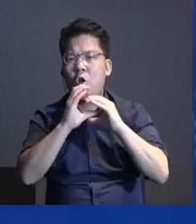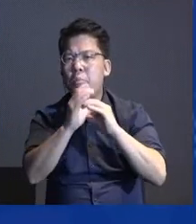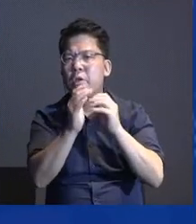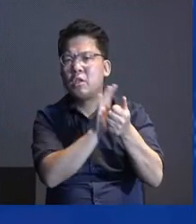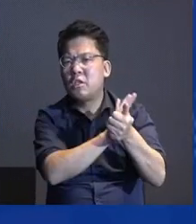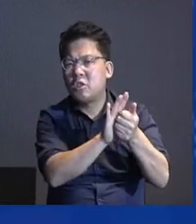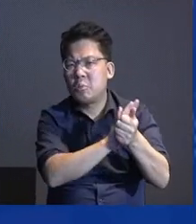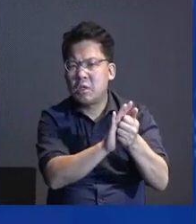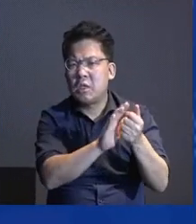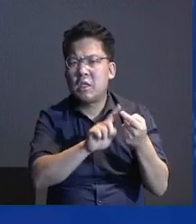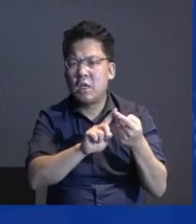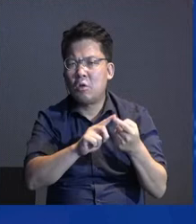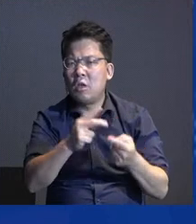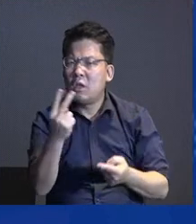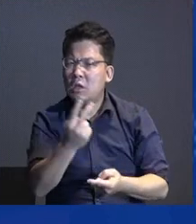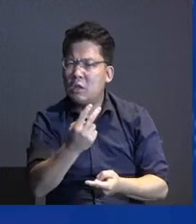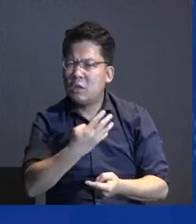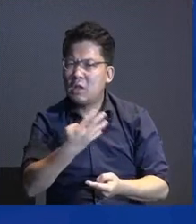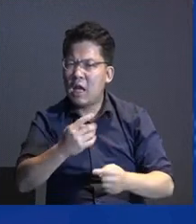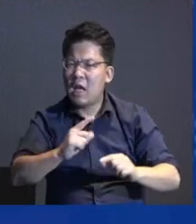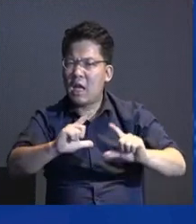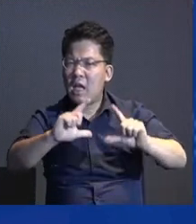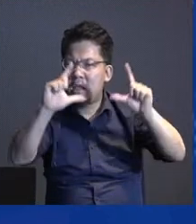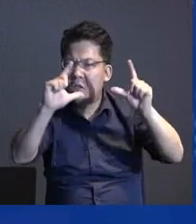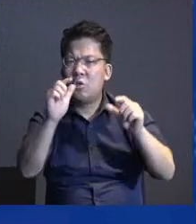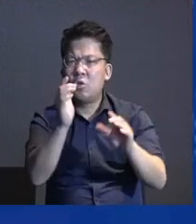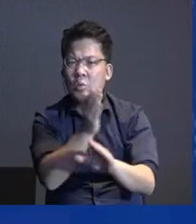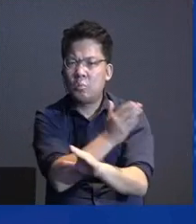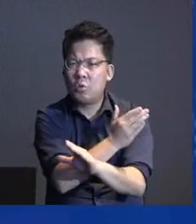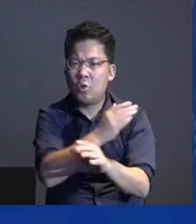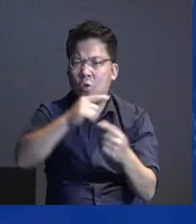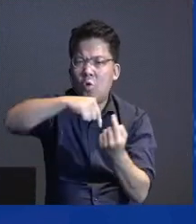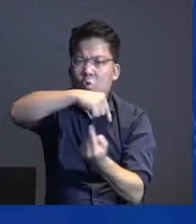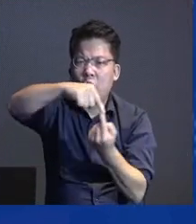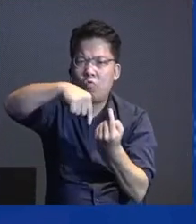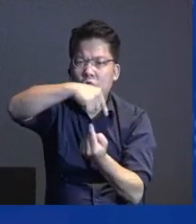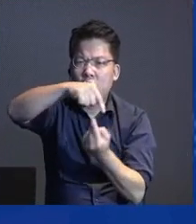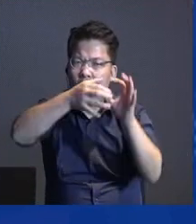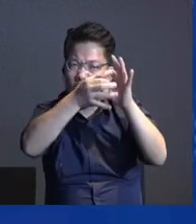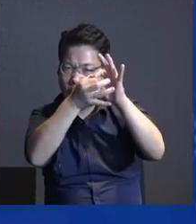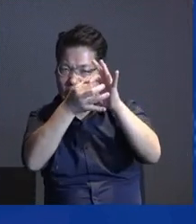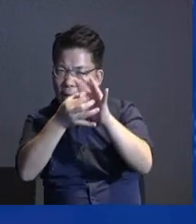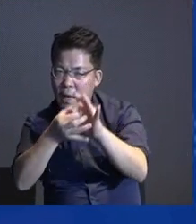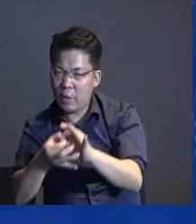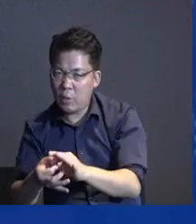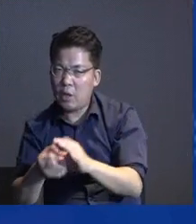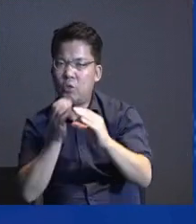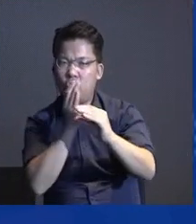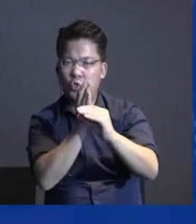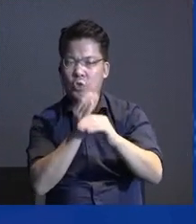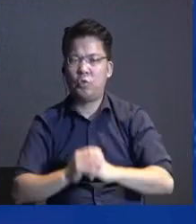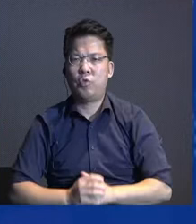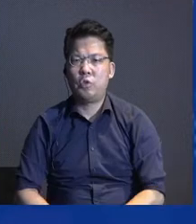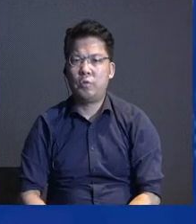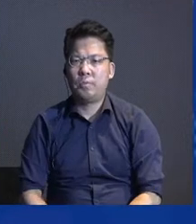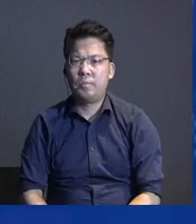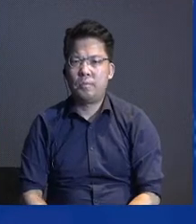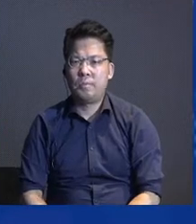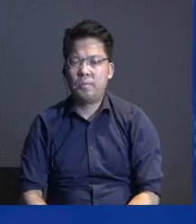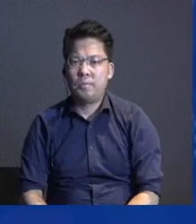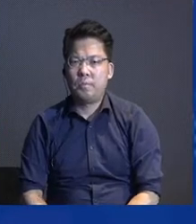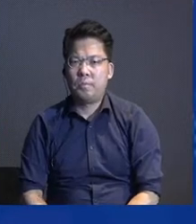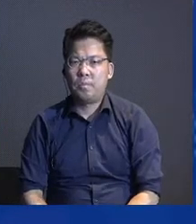He has been serving as a member of Consultation Committee of Human Rights Policy in National Human